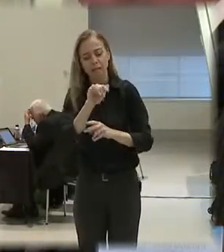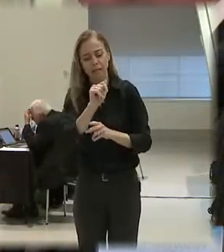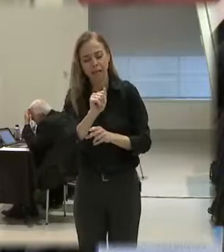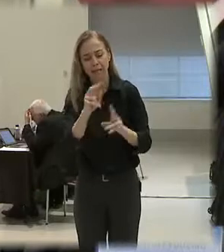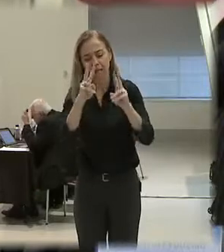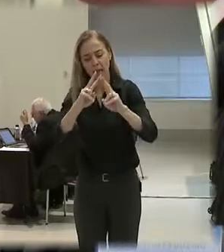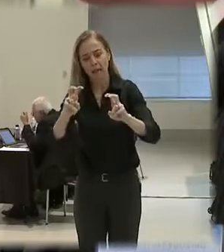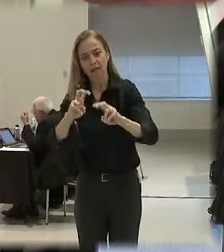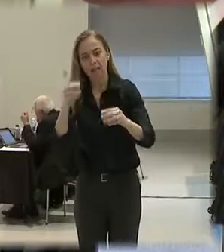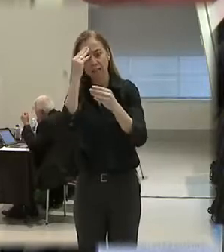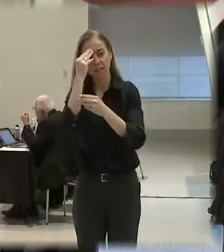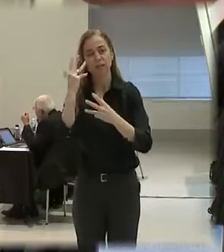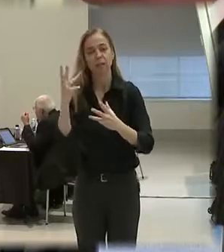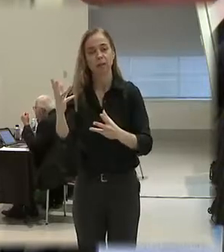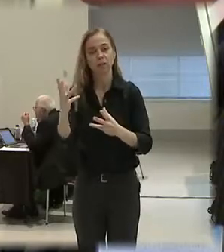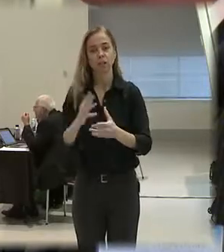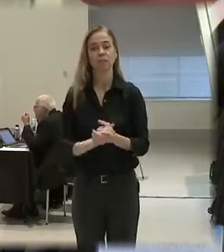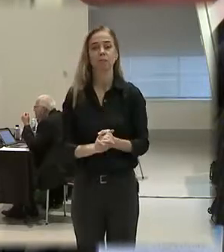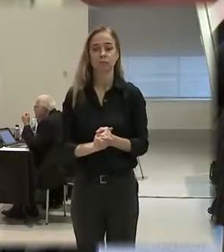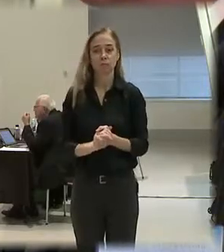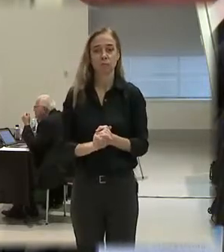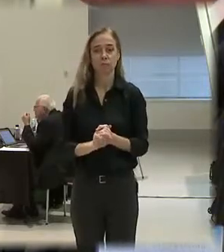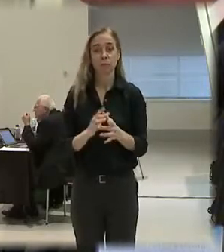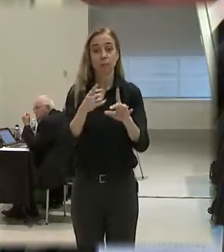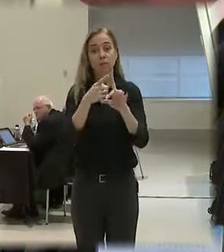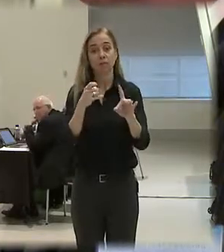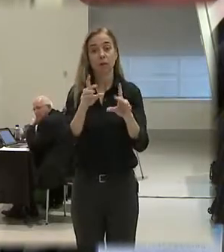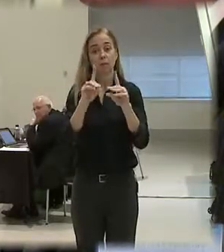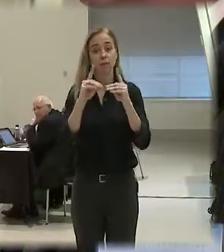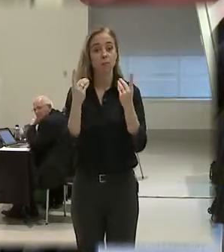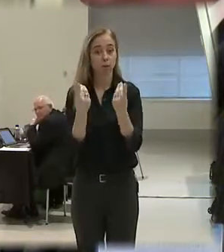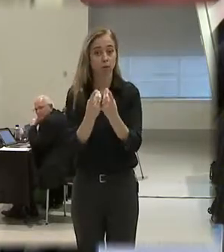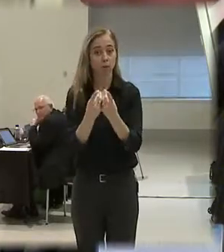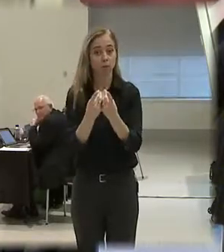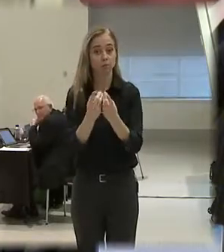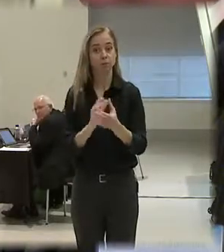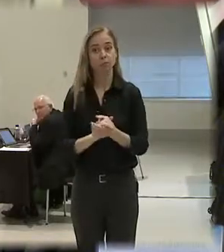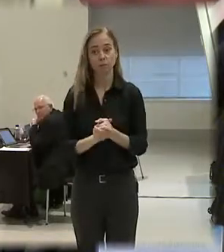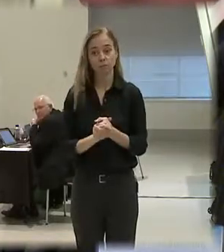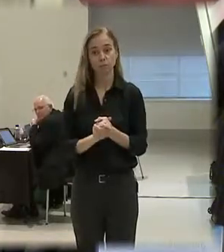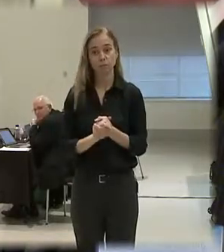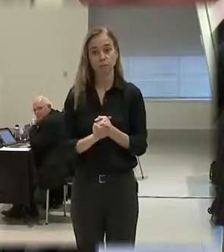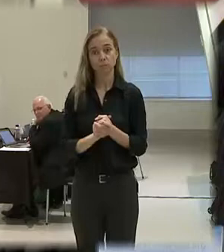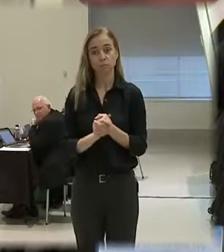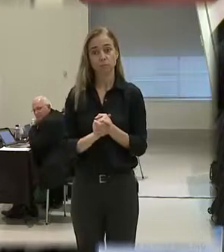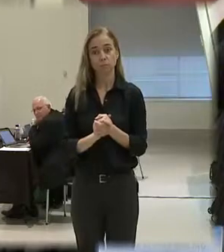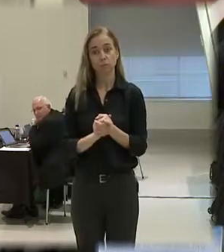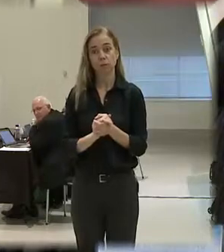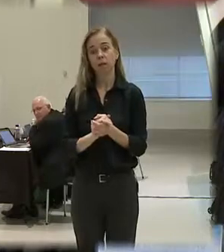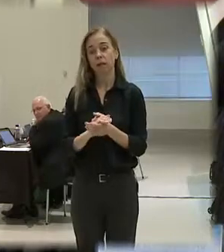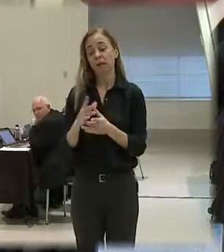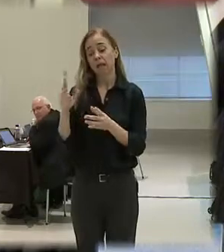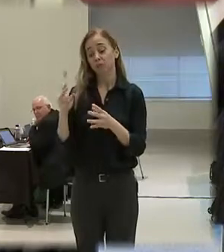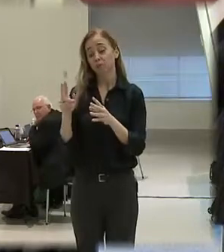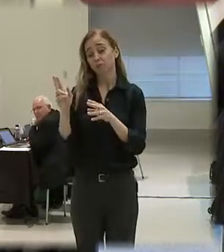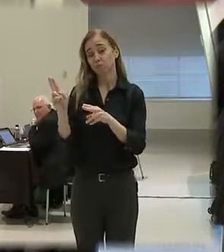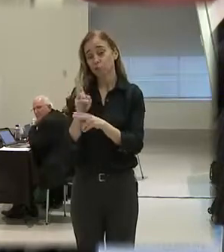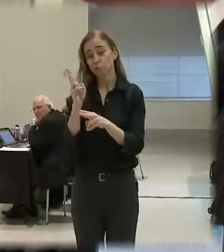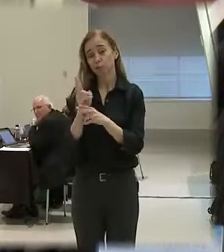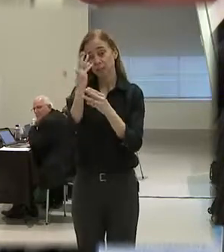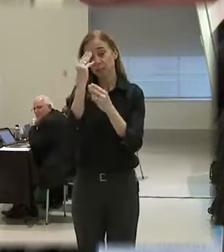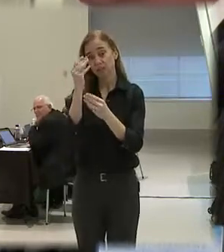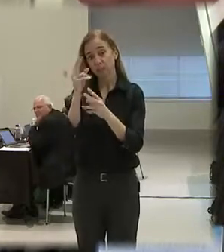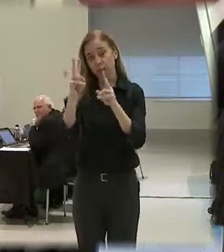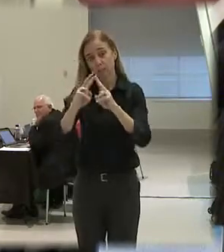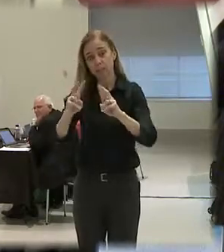the information from your department, and do our analyses and provide information